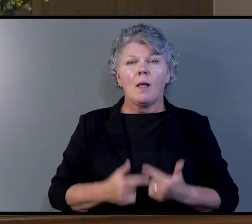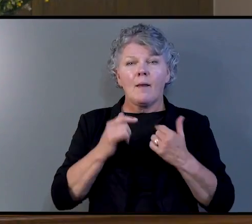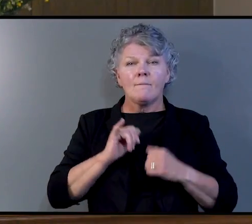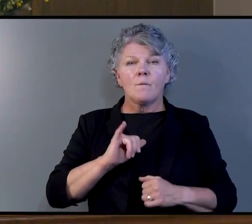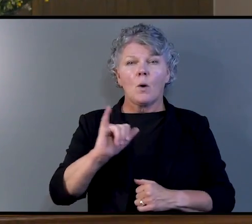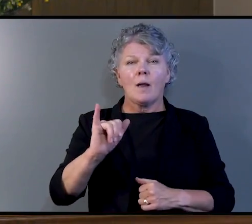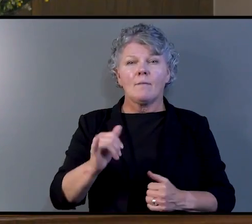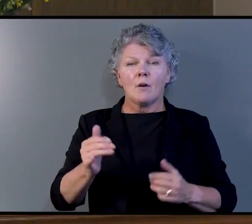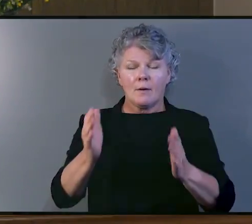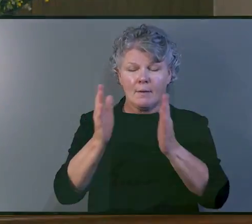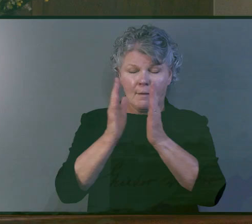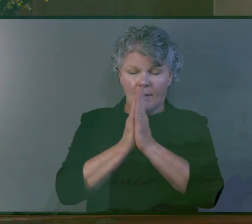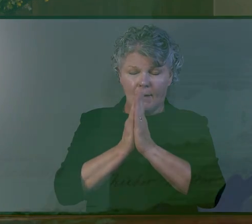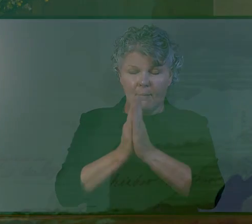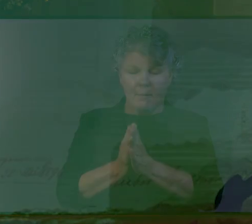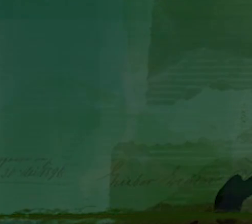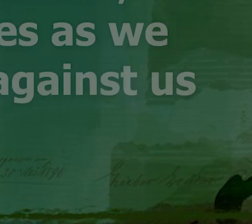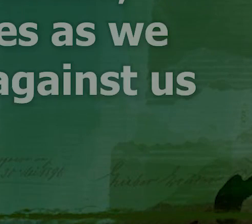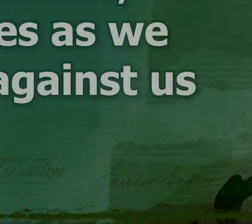everlasting. Amen.